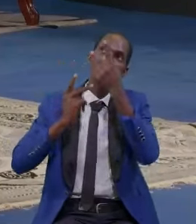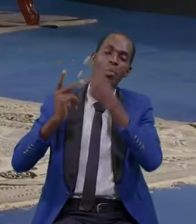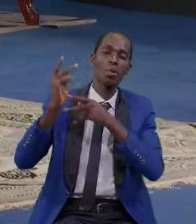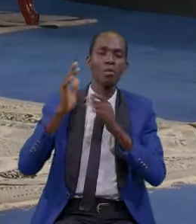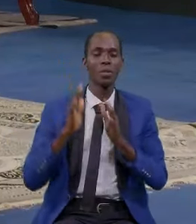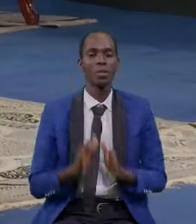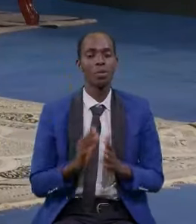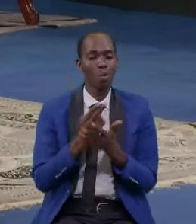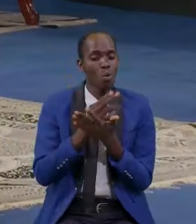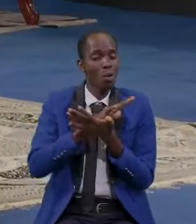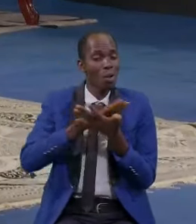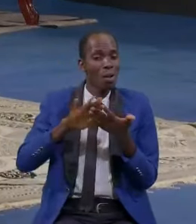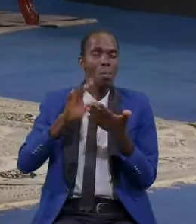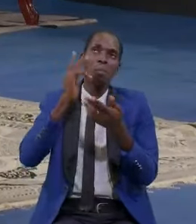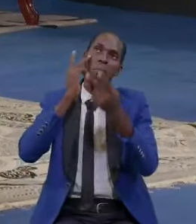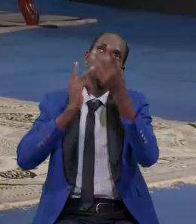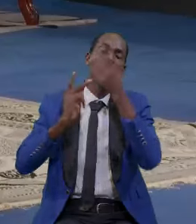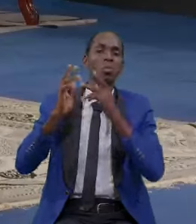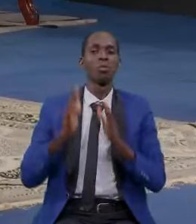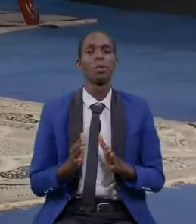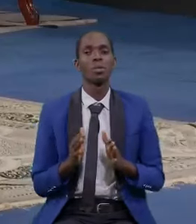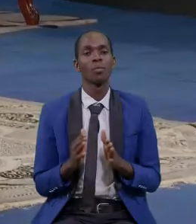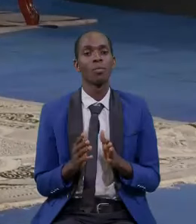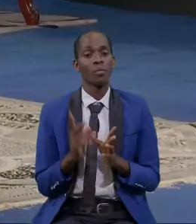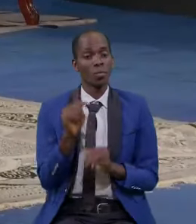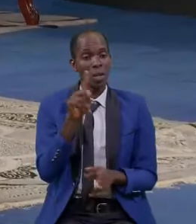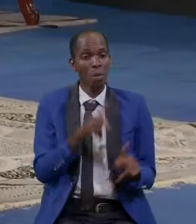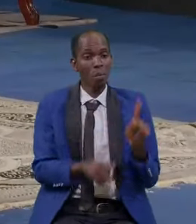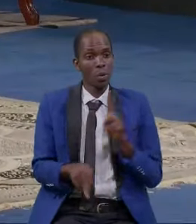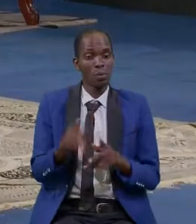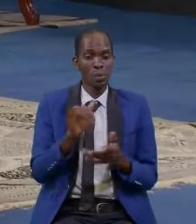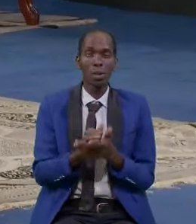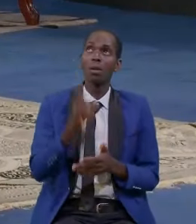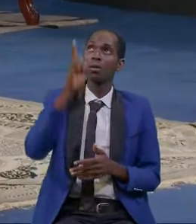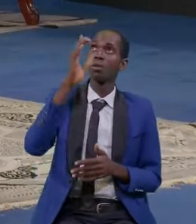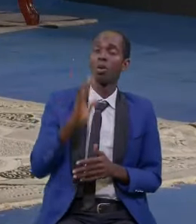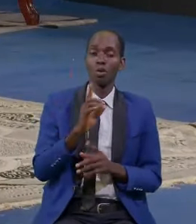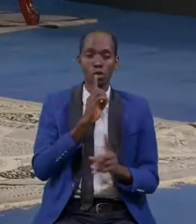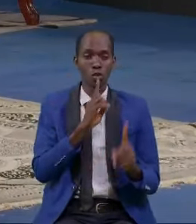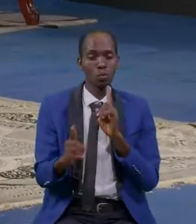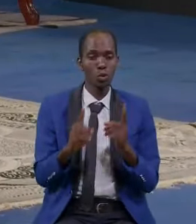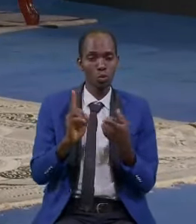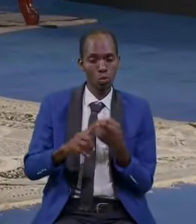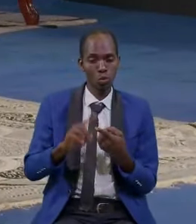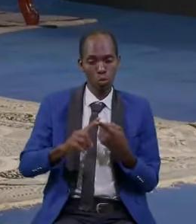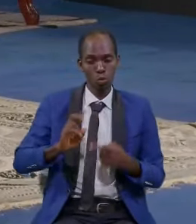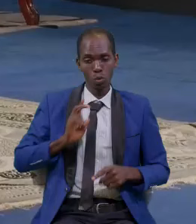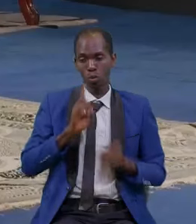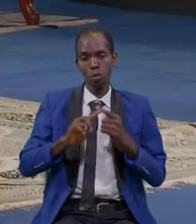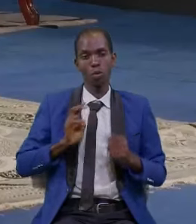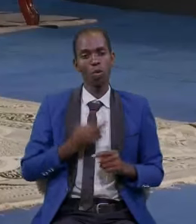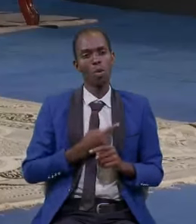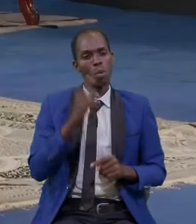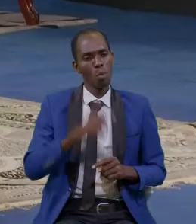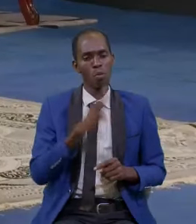prophets. The people that God speaks through, they are the people who have been saved. They are the people who have